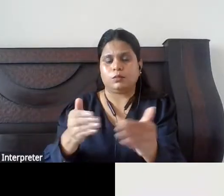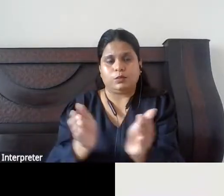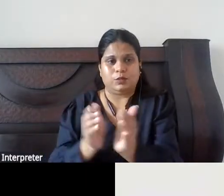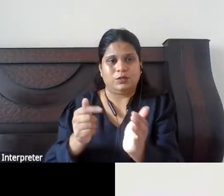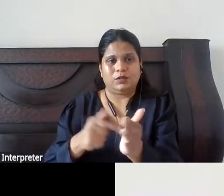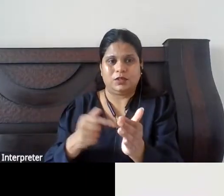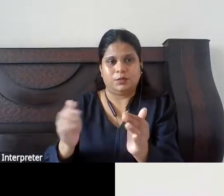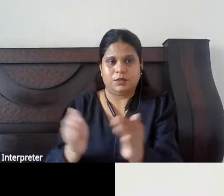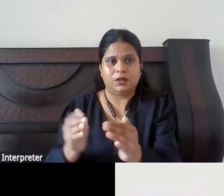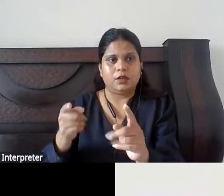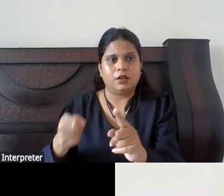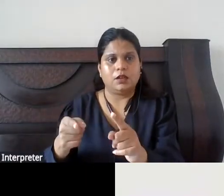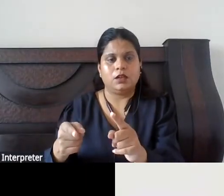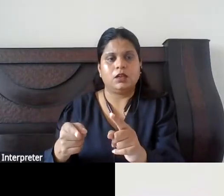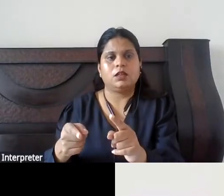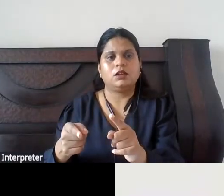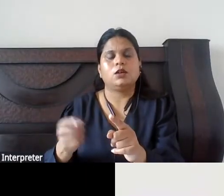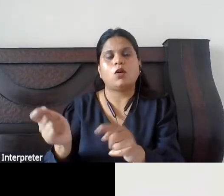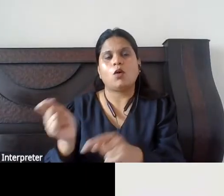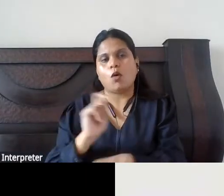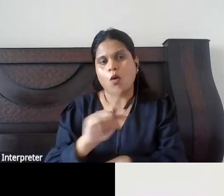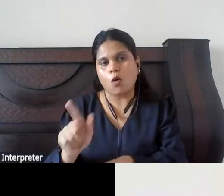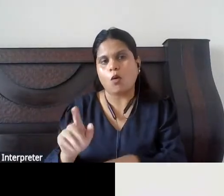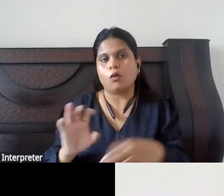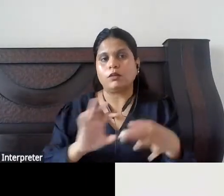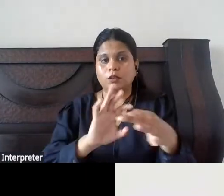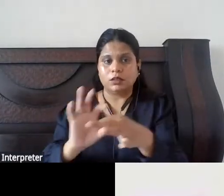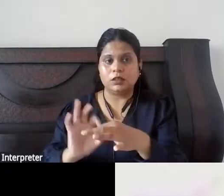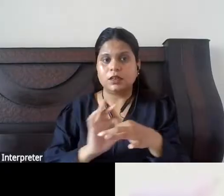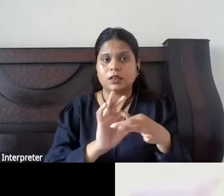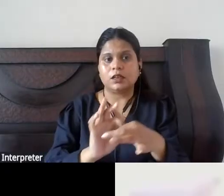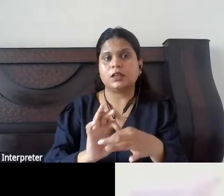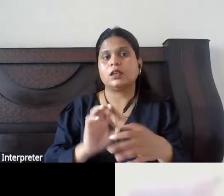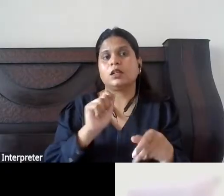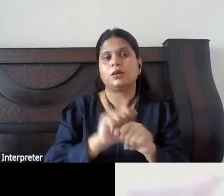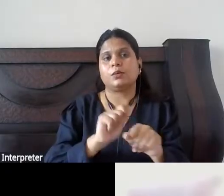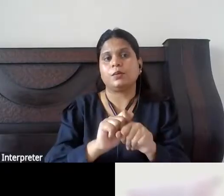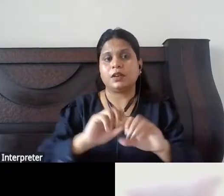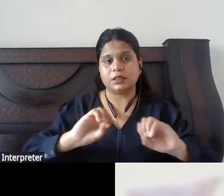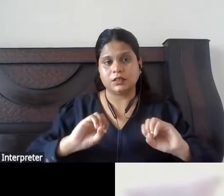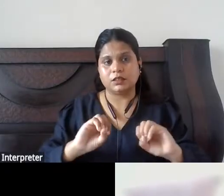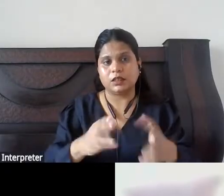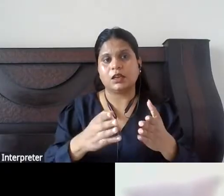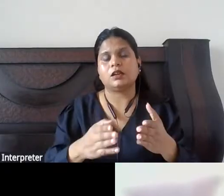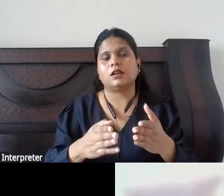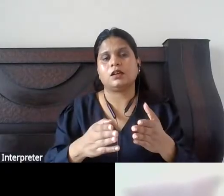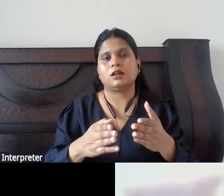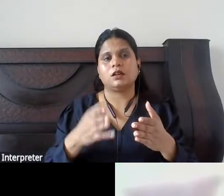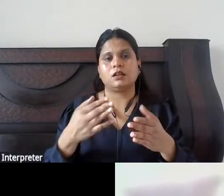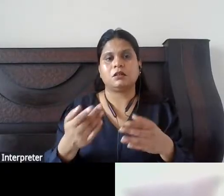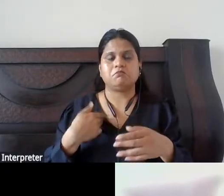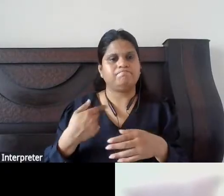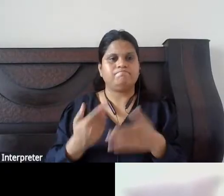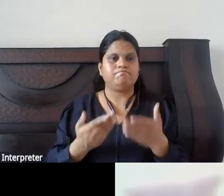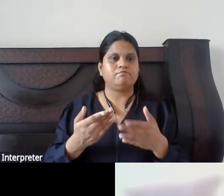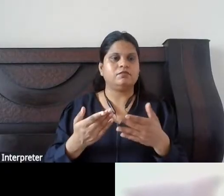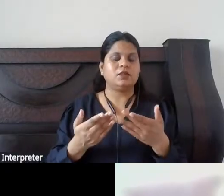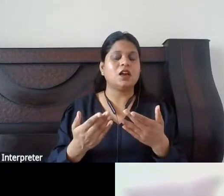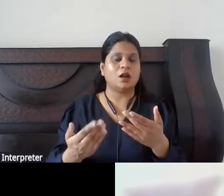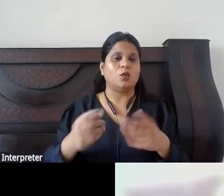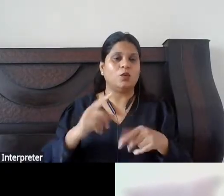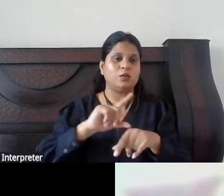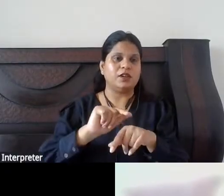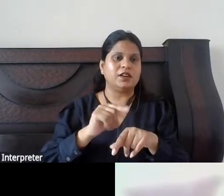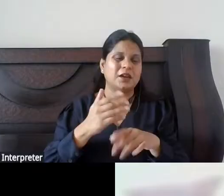remotest areas. I think all our networks need to work on that. Start working now. I think we are already late, but we should start working